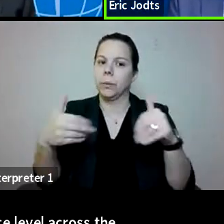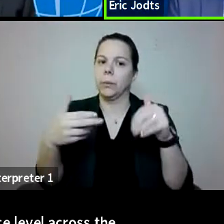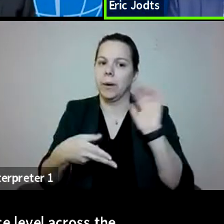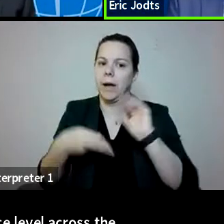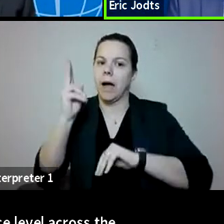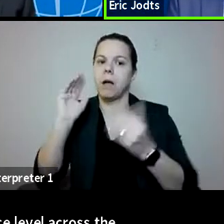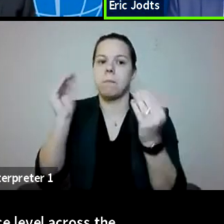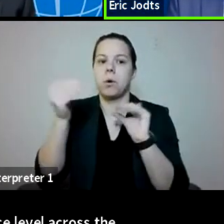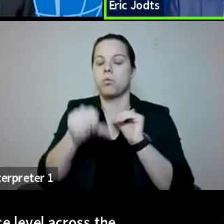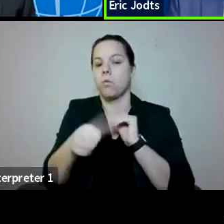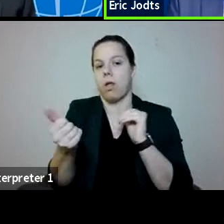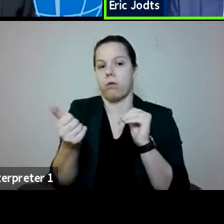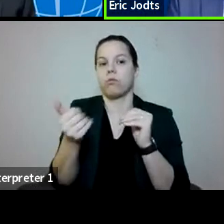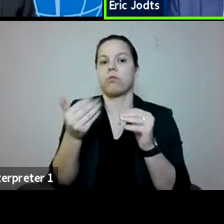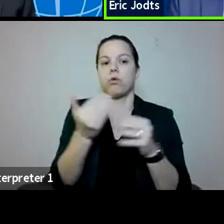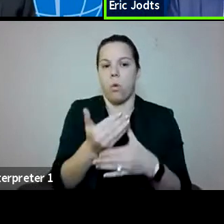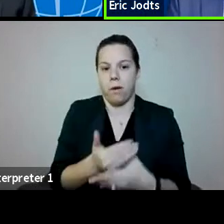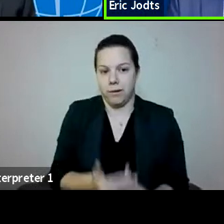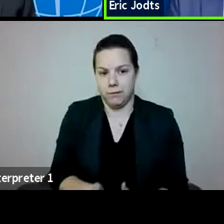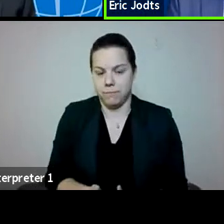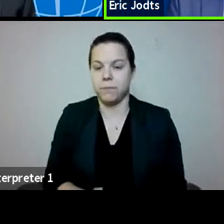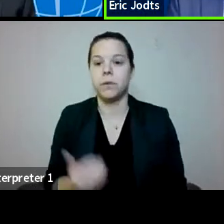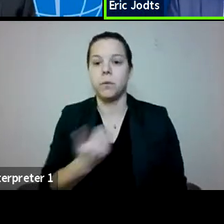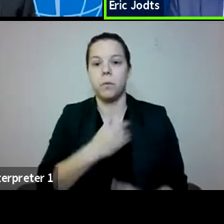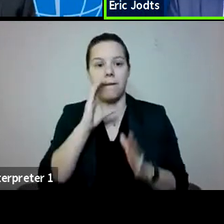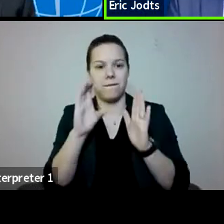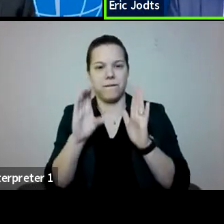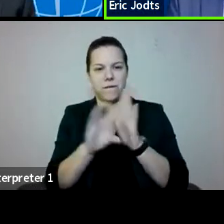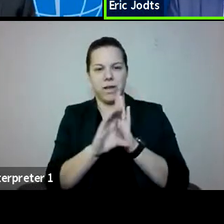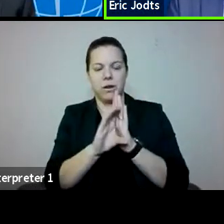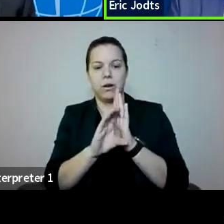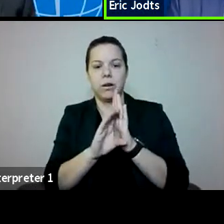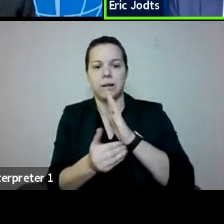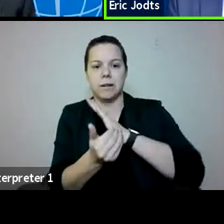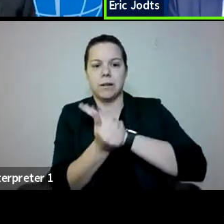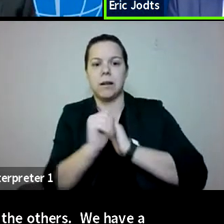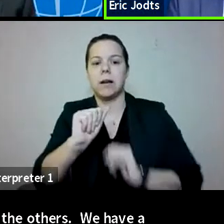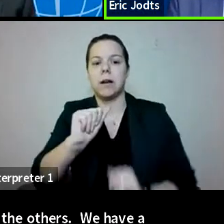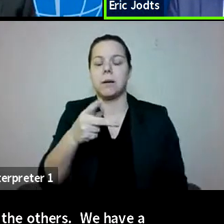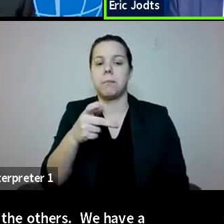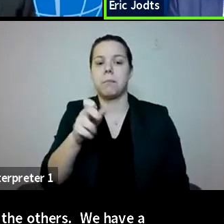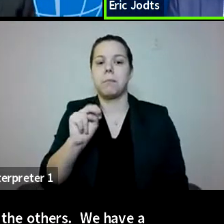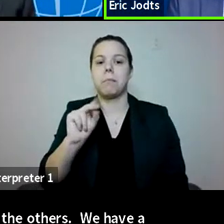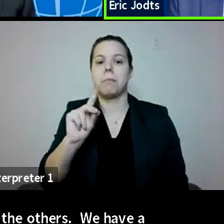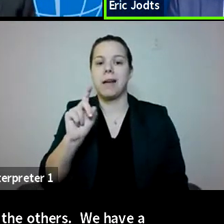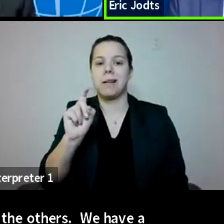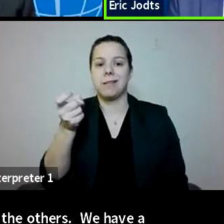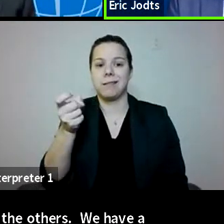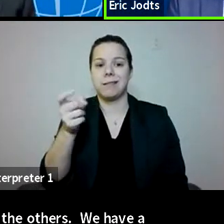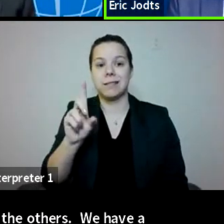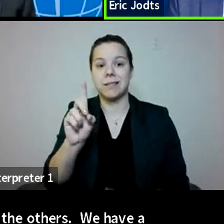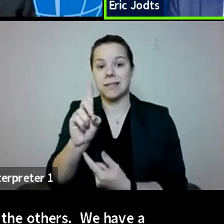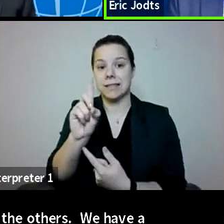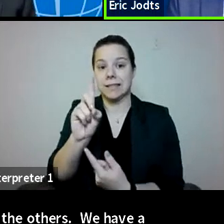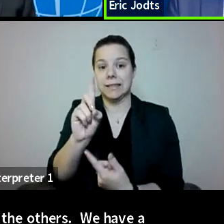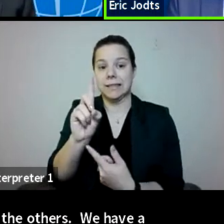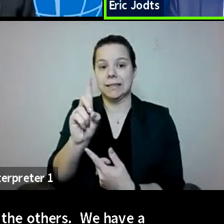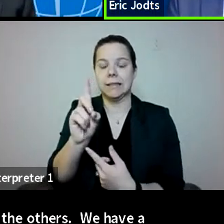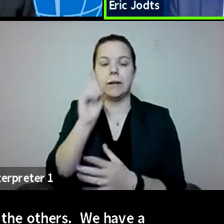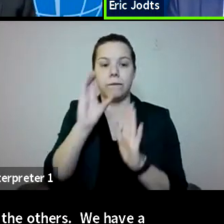the others. And we have a figure in Appendix D of the report that shows the